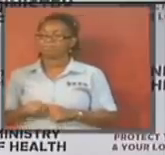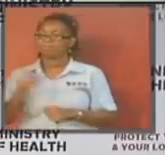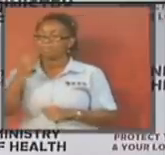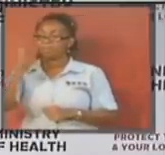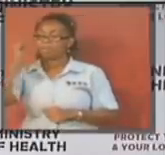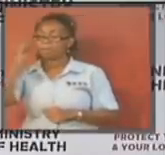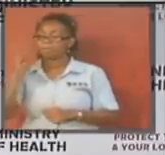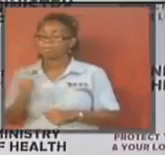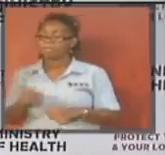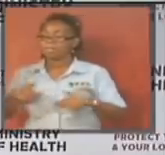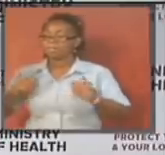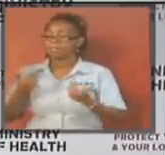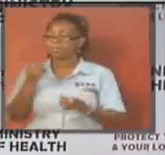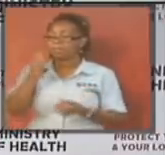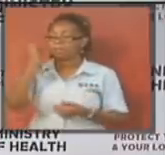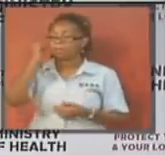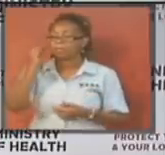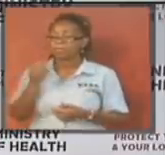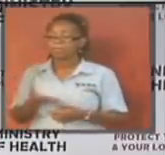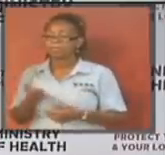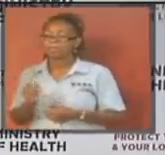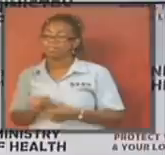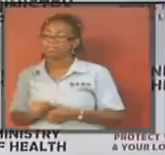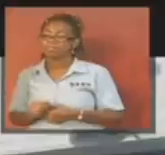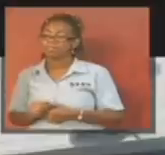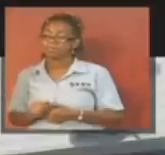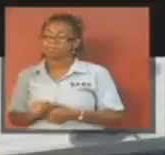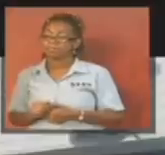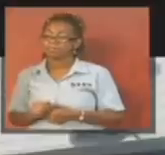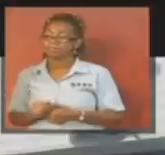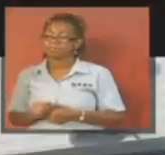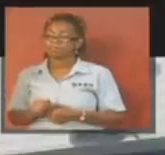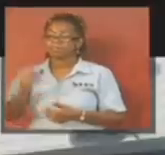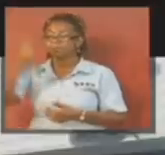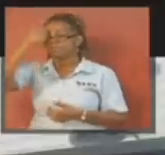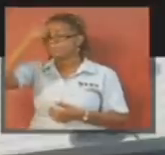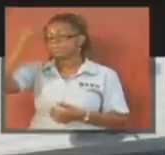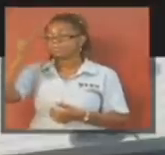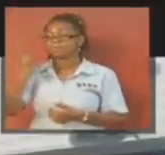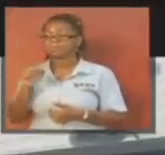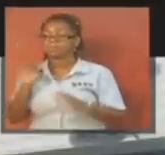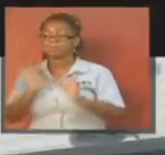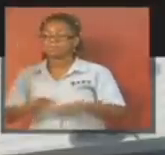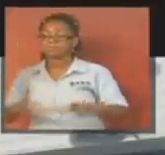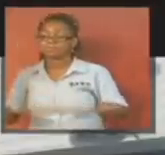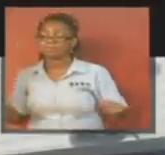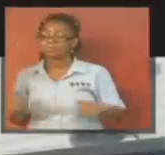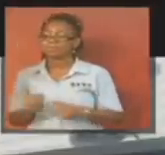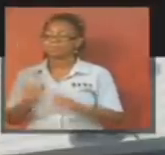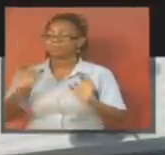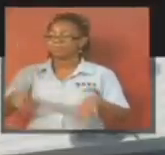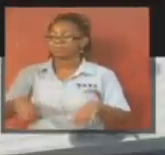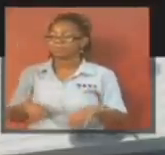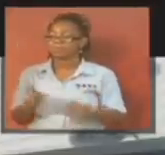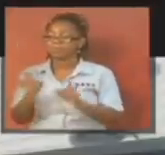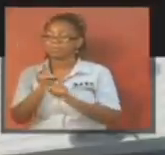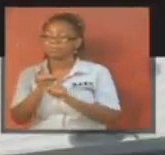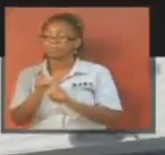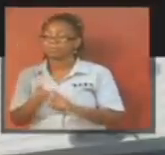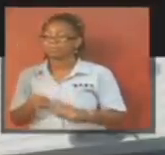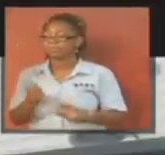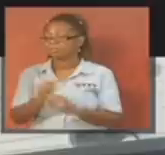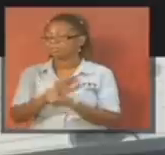the mention was made about children can also, you know, fall victim. We have evidence of that, fall victim to